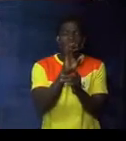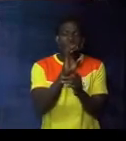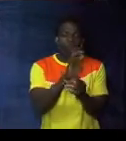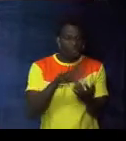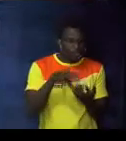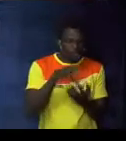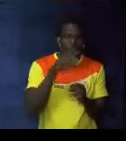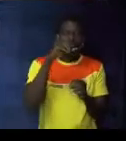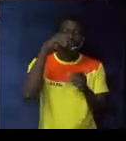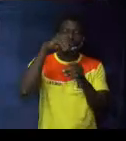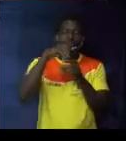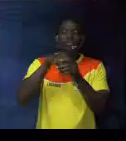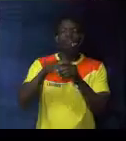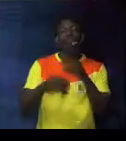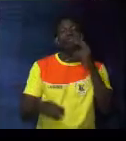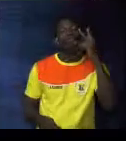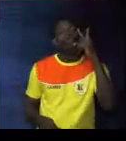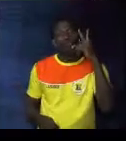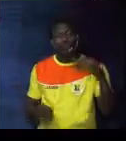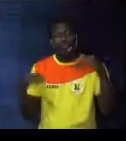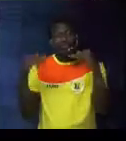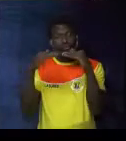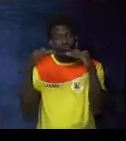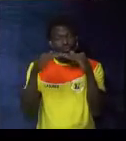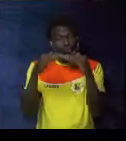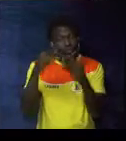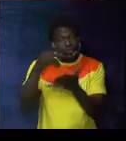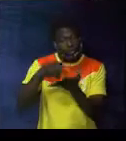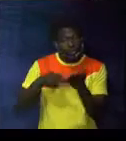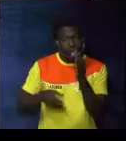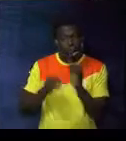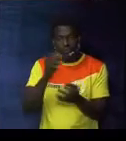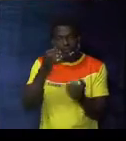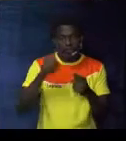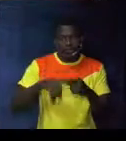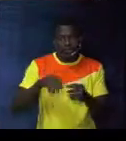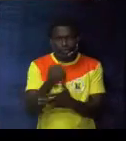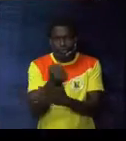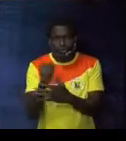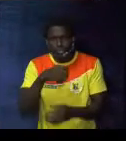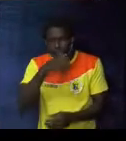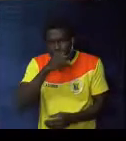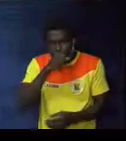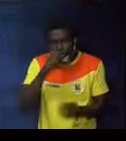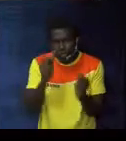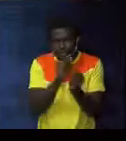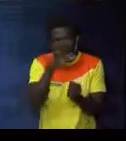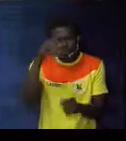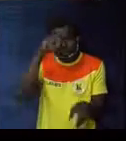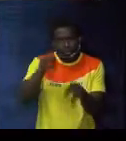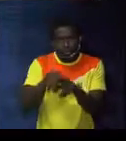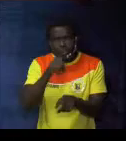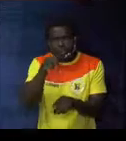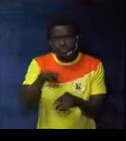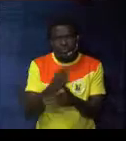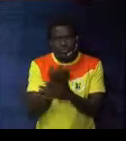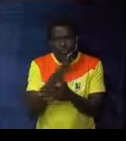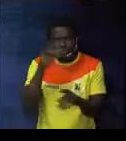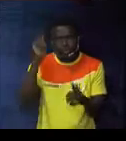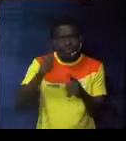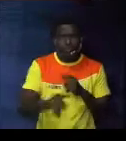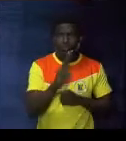circle into 2 equal parts. You know, just like when you want to share an orange with your brother, you divide into 2 equal parts